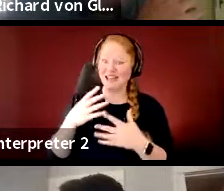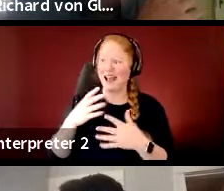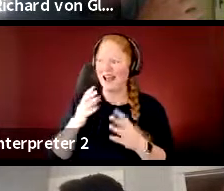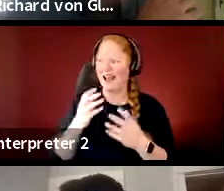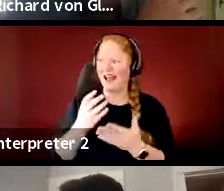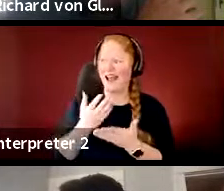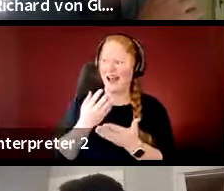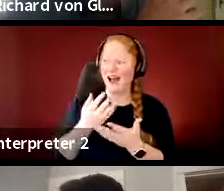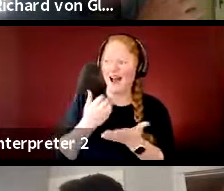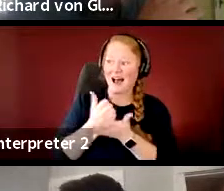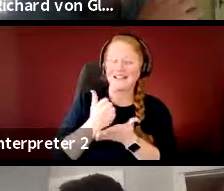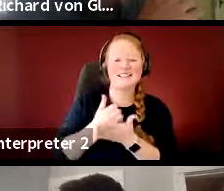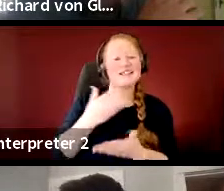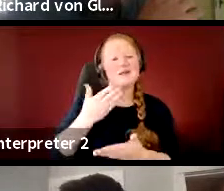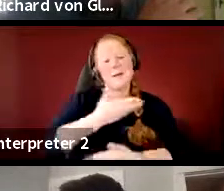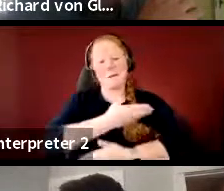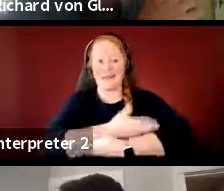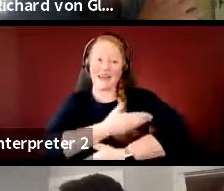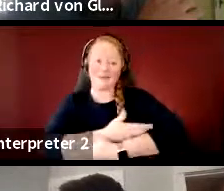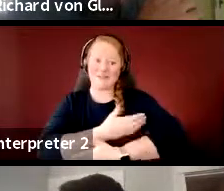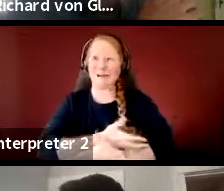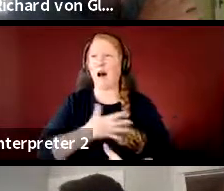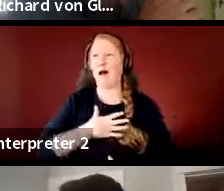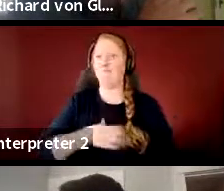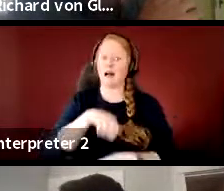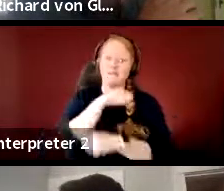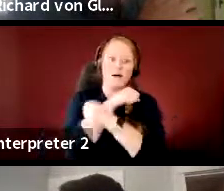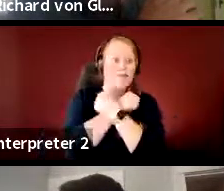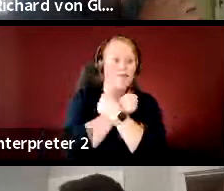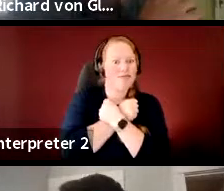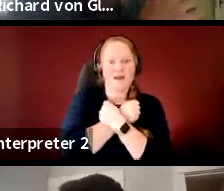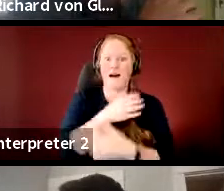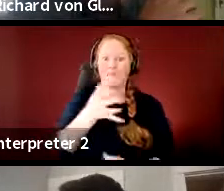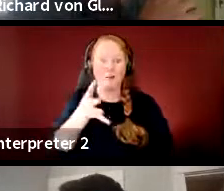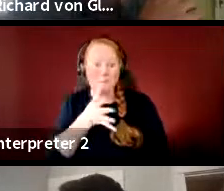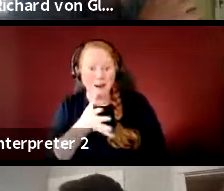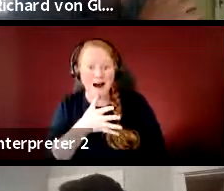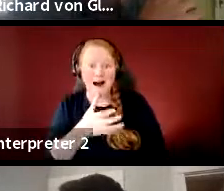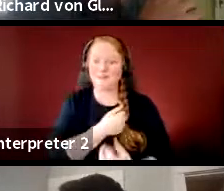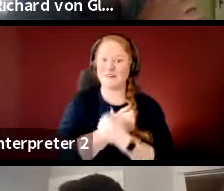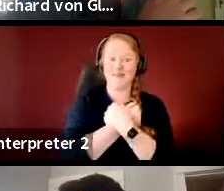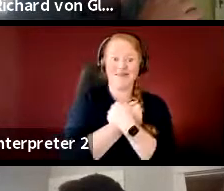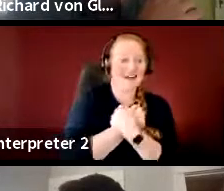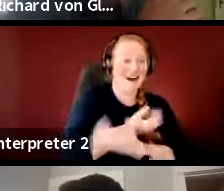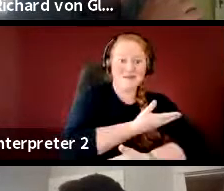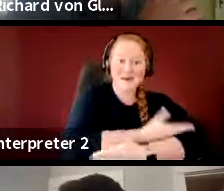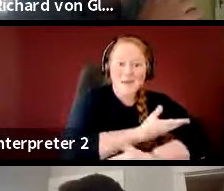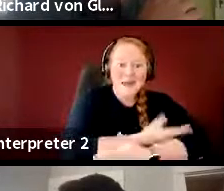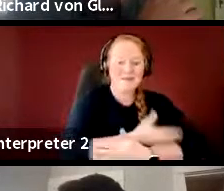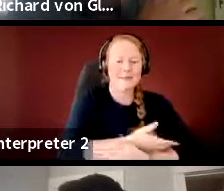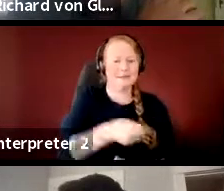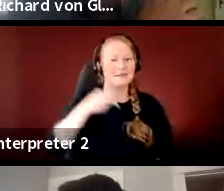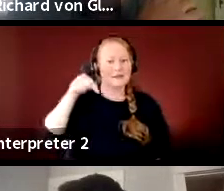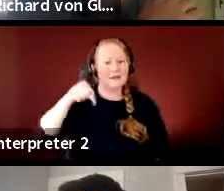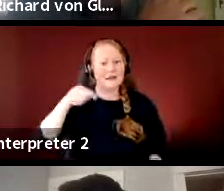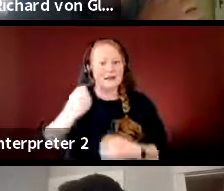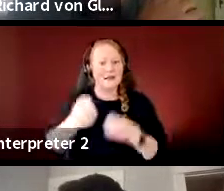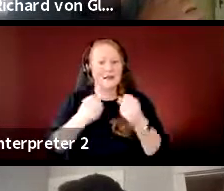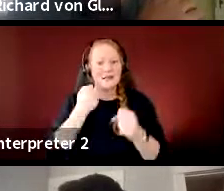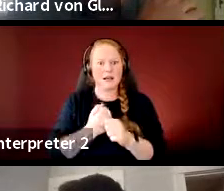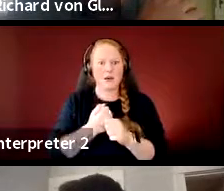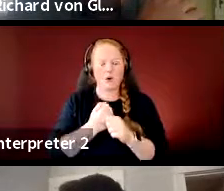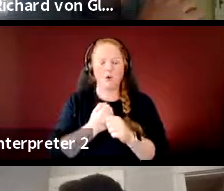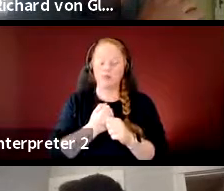babies. So this year has been really tough on everyone, but I would say it has